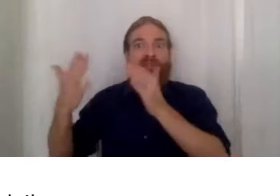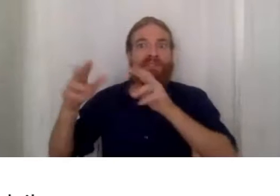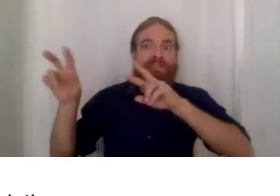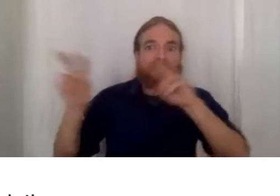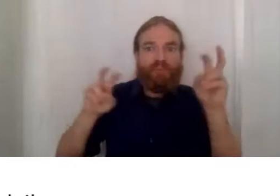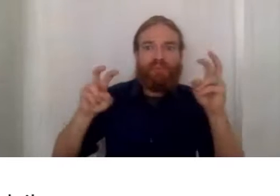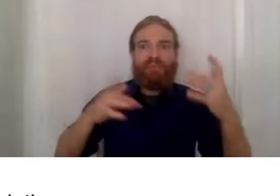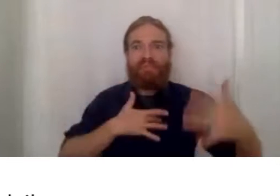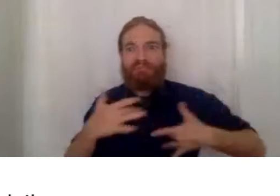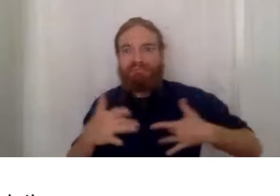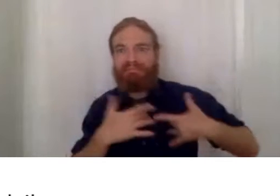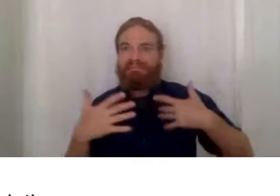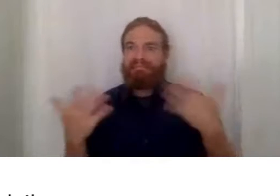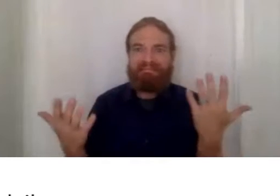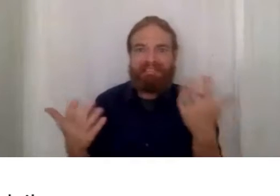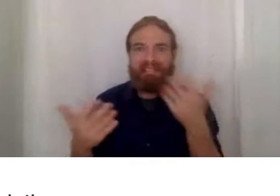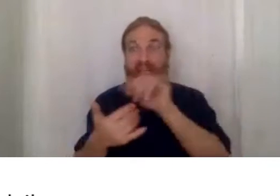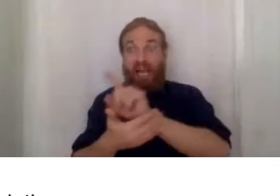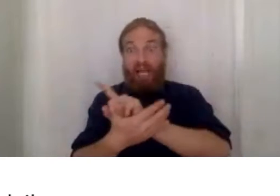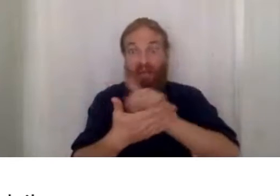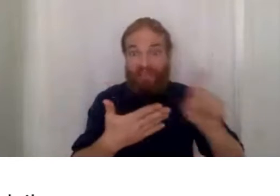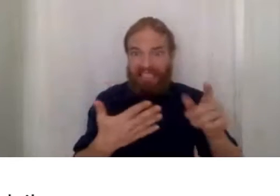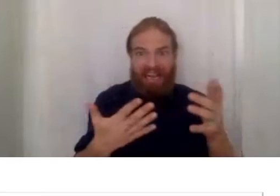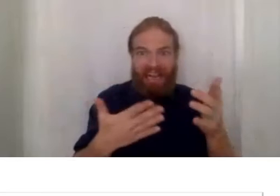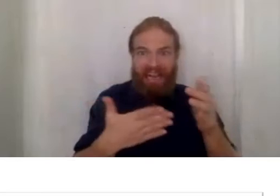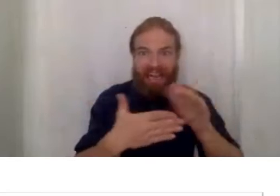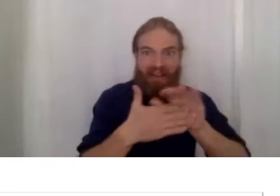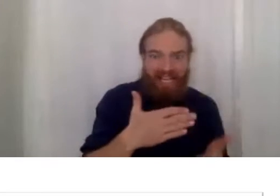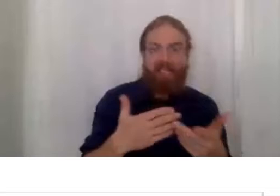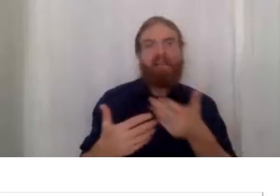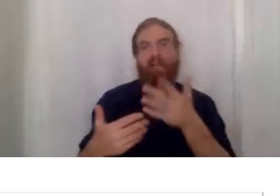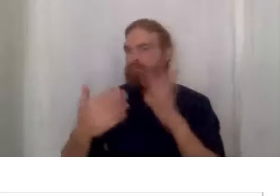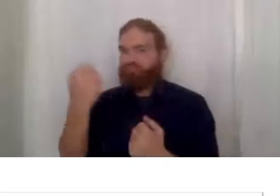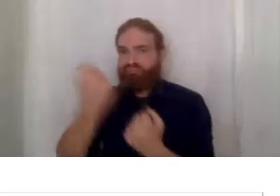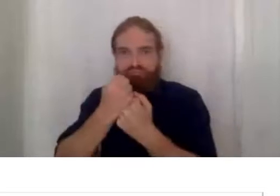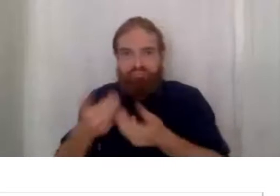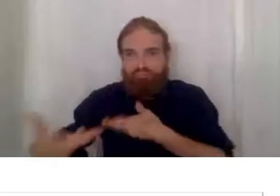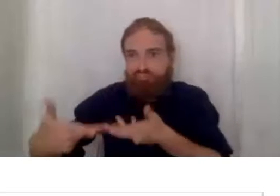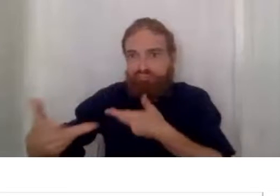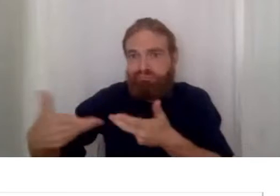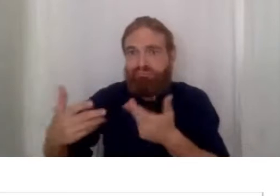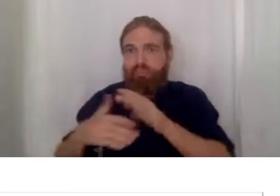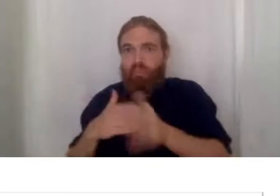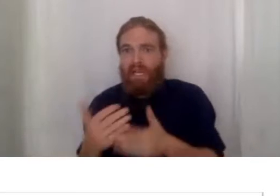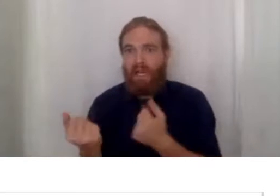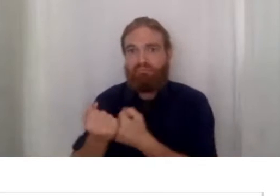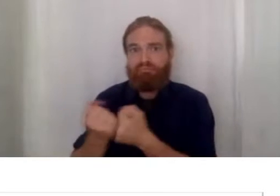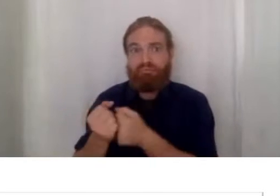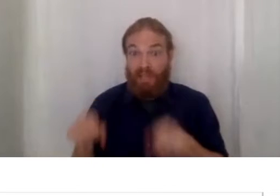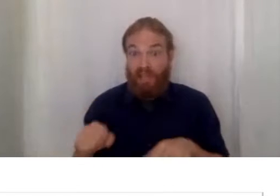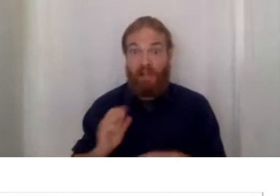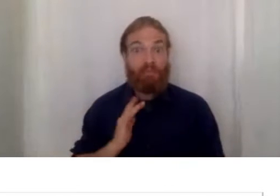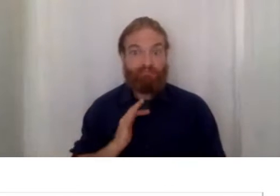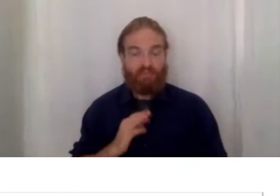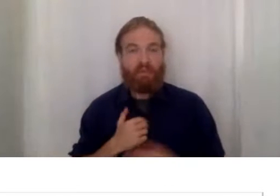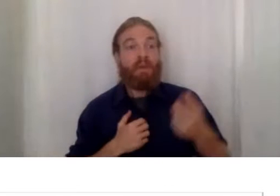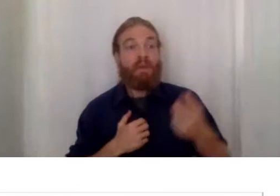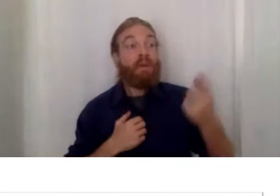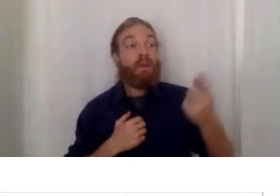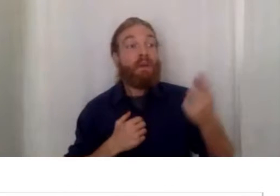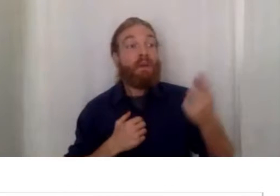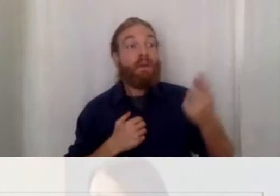process. Next slide, please. Question? Yes. Haley, I wanted to say something before you go to the next